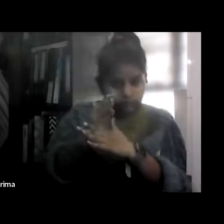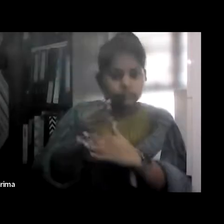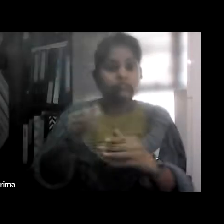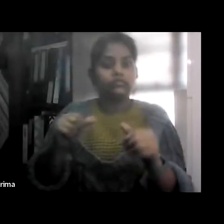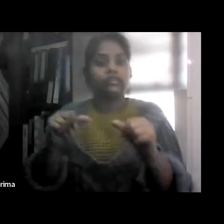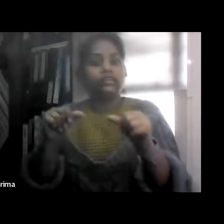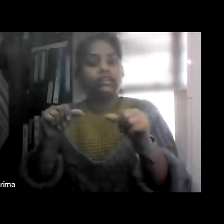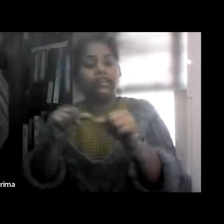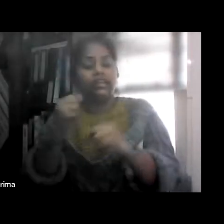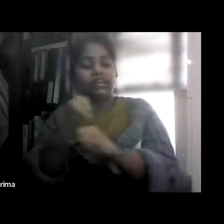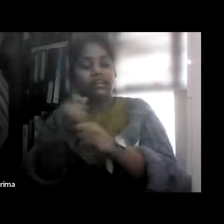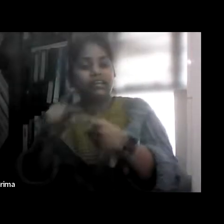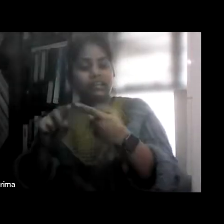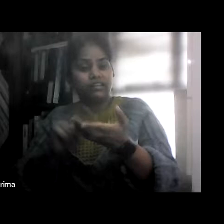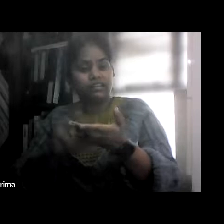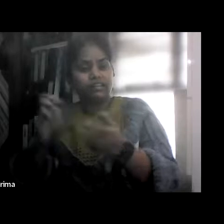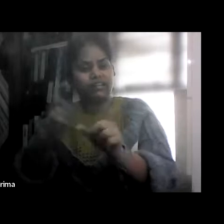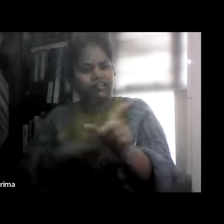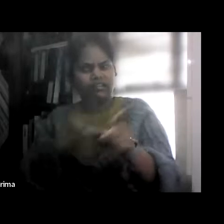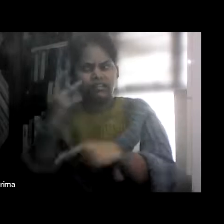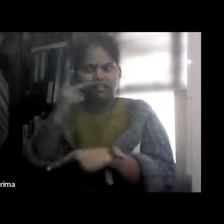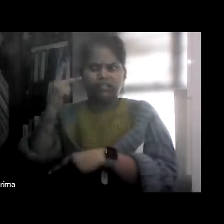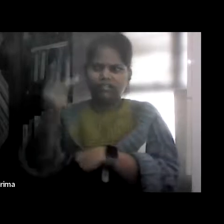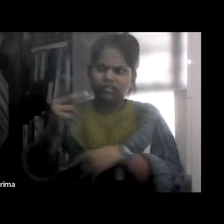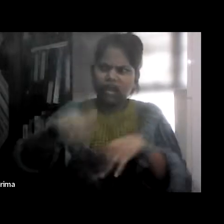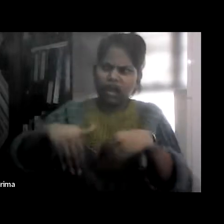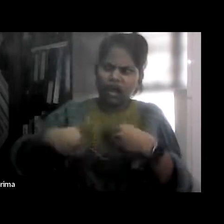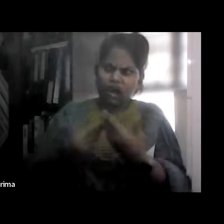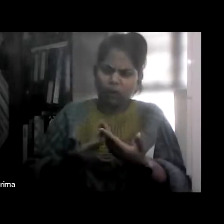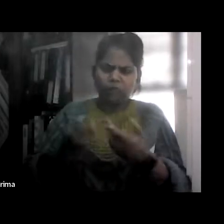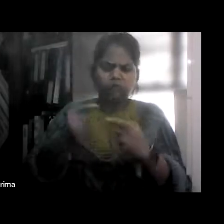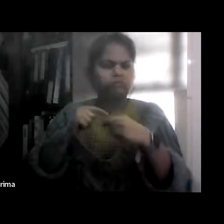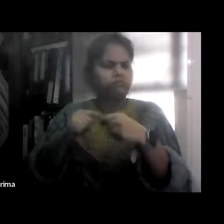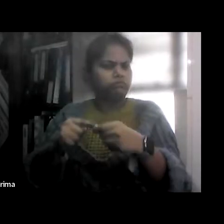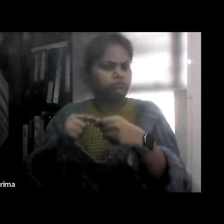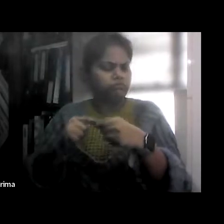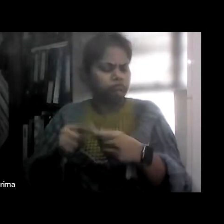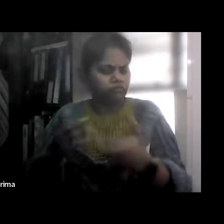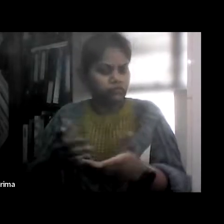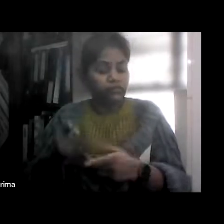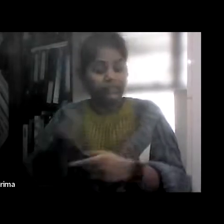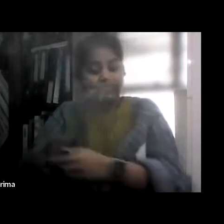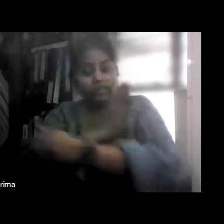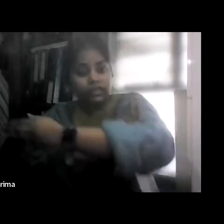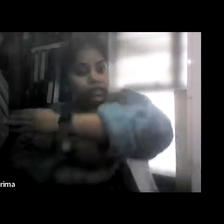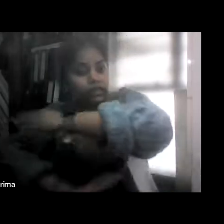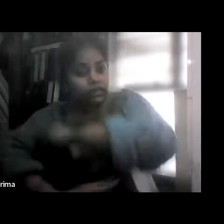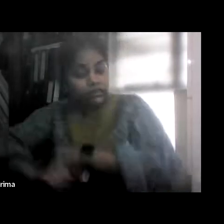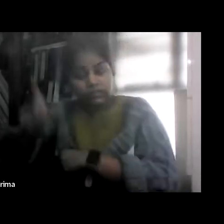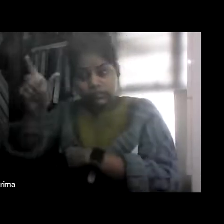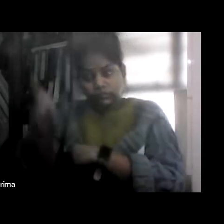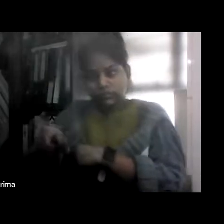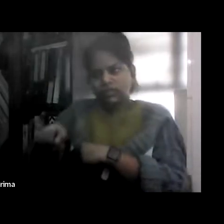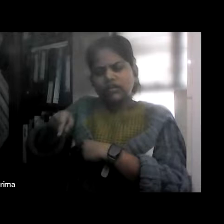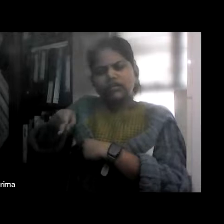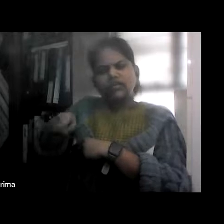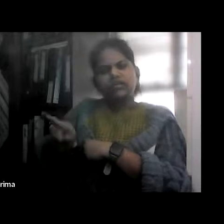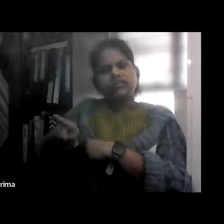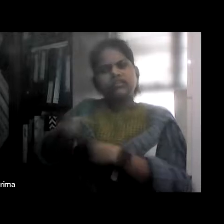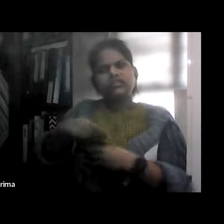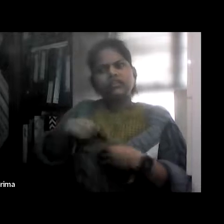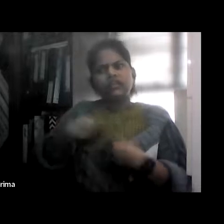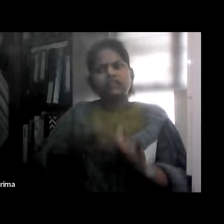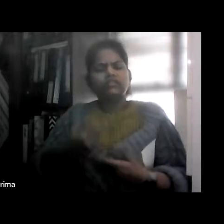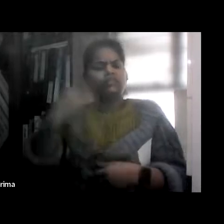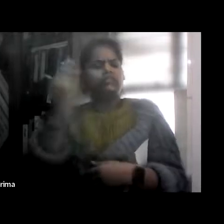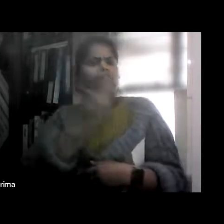are also looking at questions of assertion. And how do disabled people assert themselves, assert their rights,